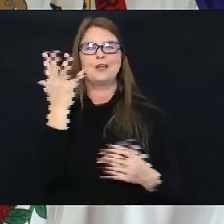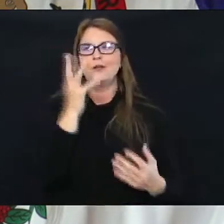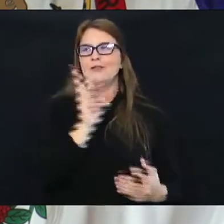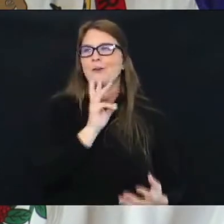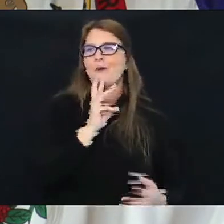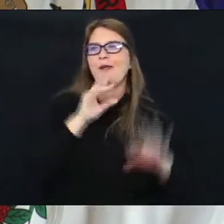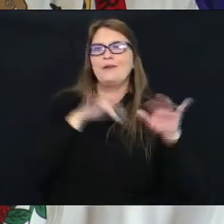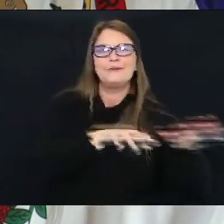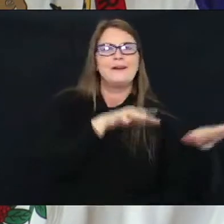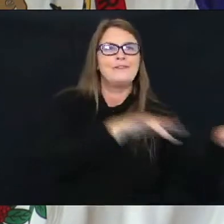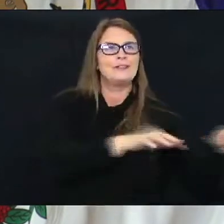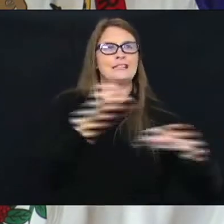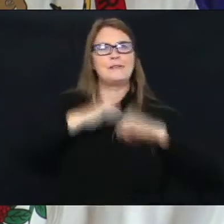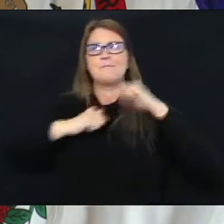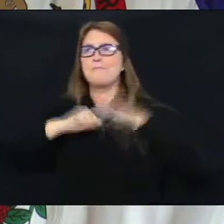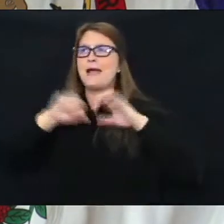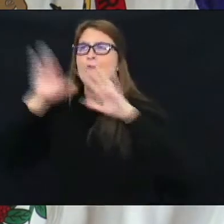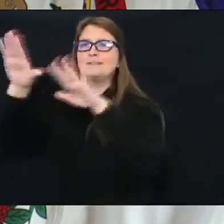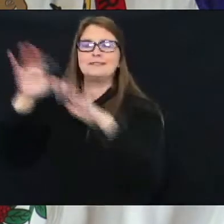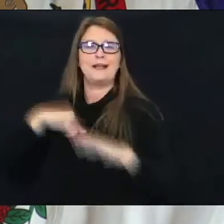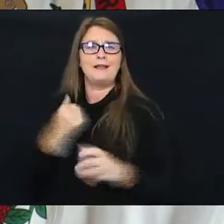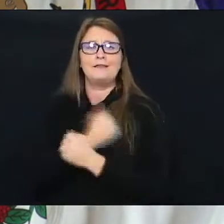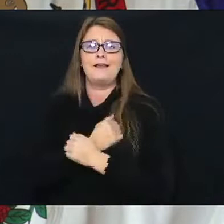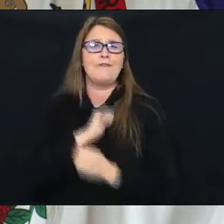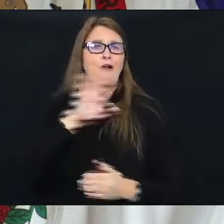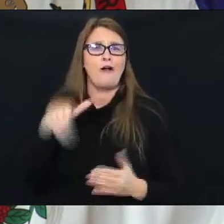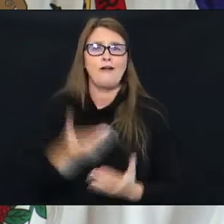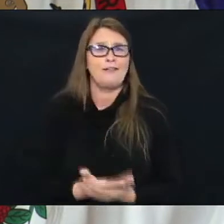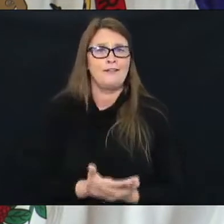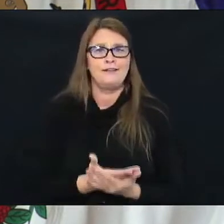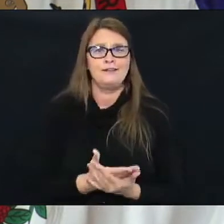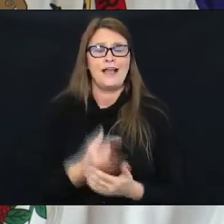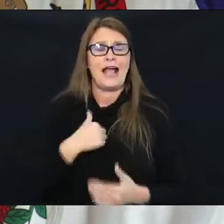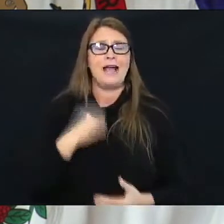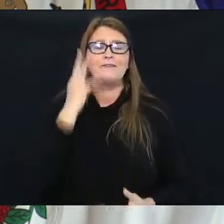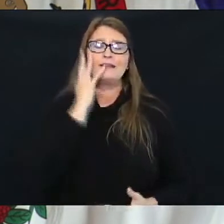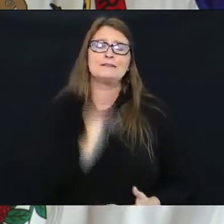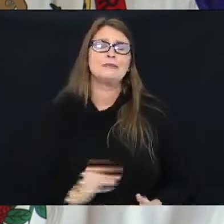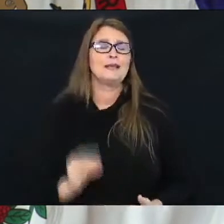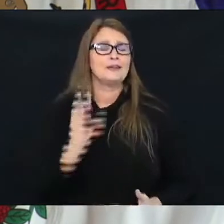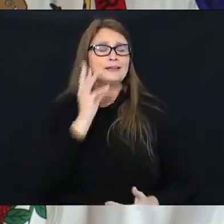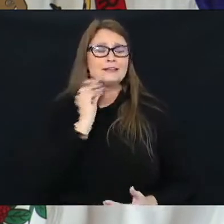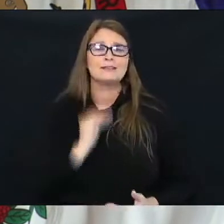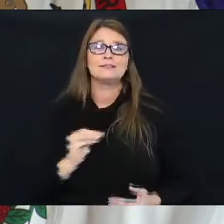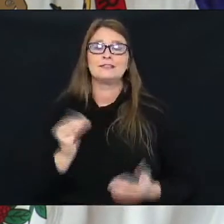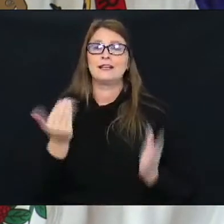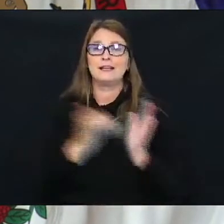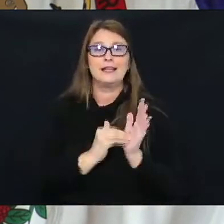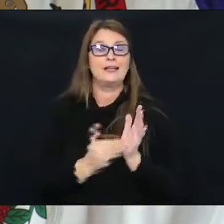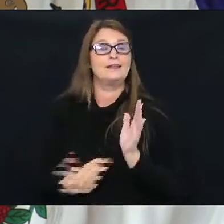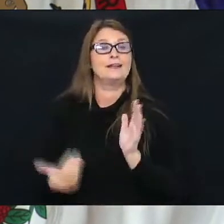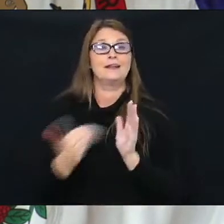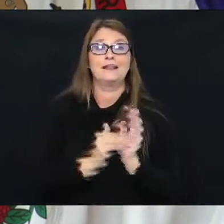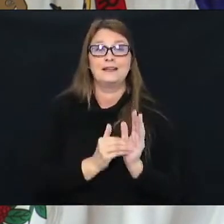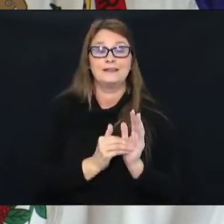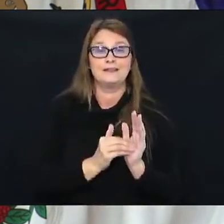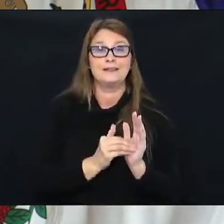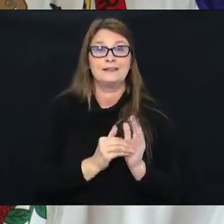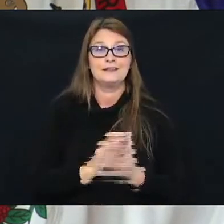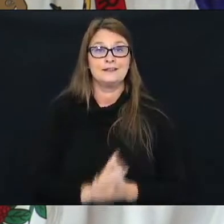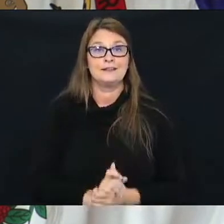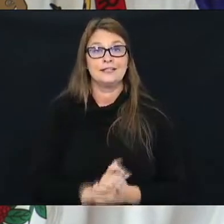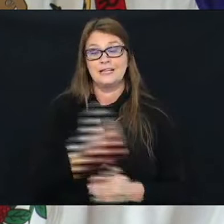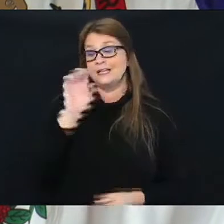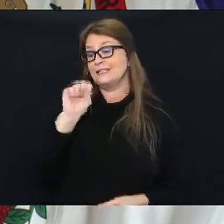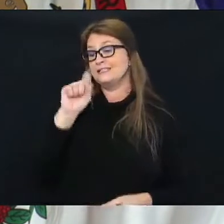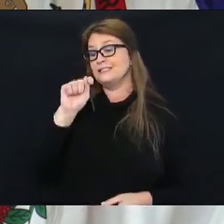and our mountains and everything, and I have experienced that over and over and over. Now,